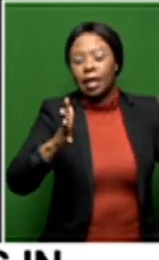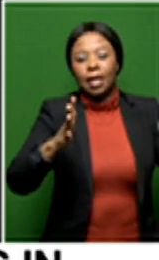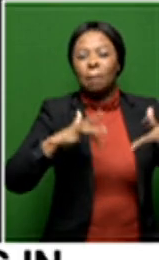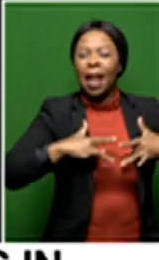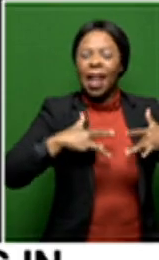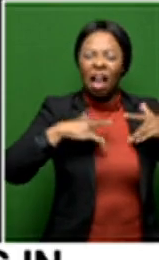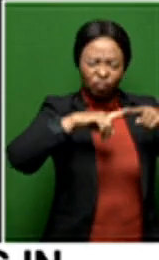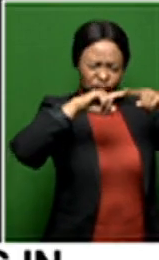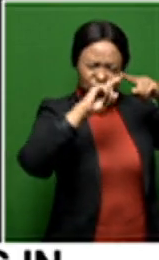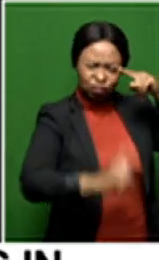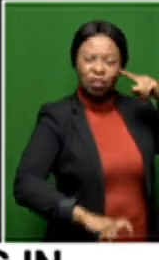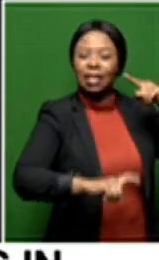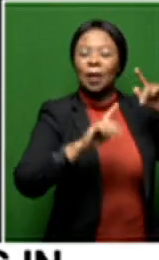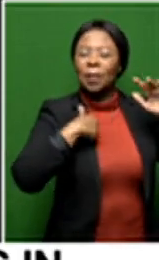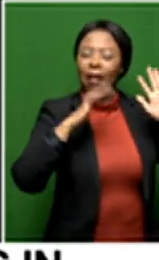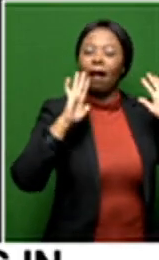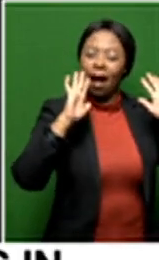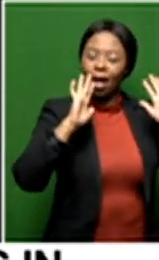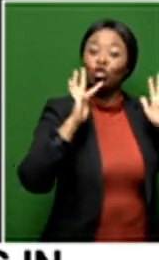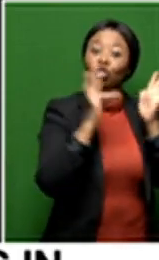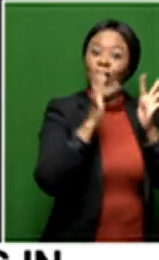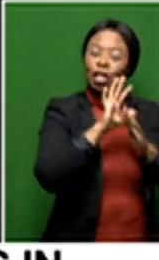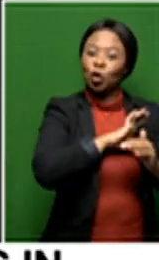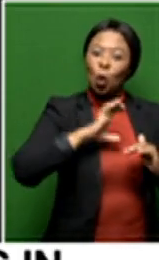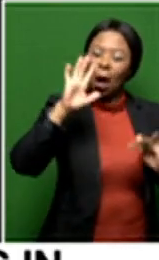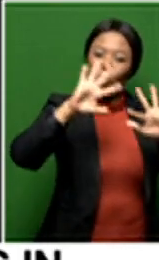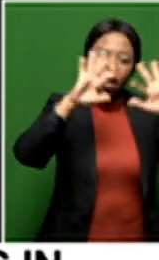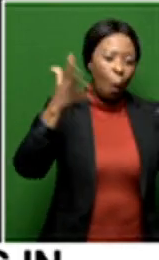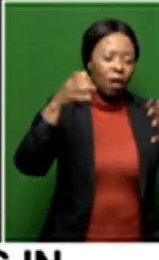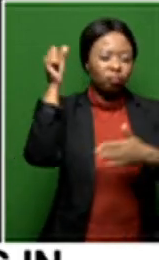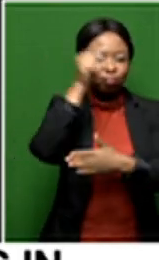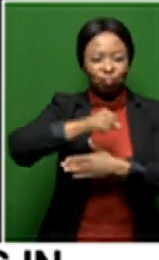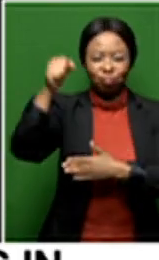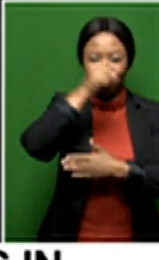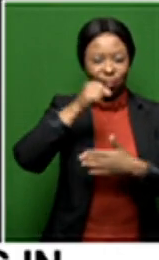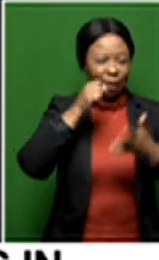and I knew I wanted to sing the gospel of Jesus Christ to the world. And